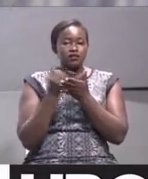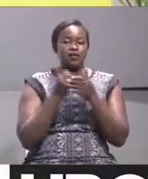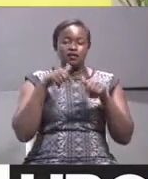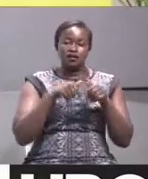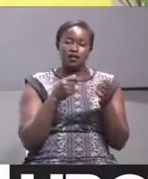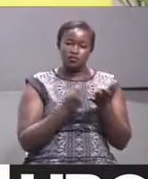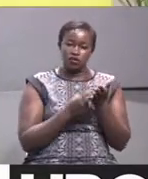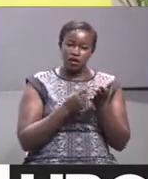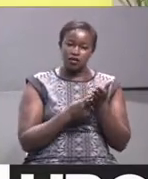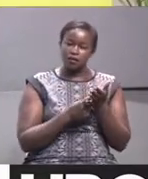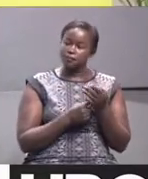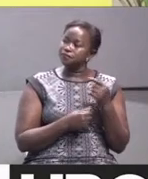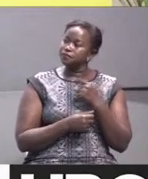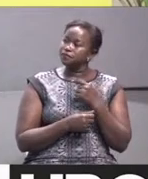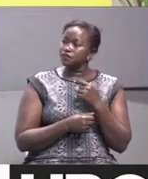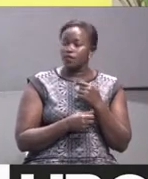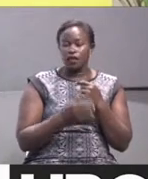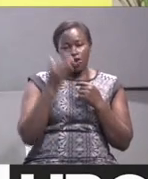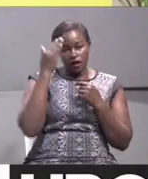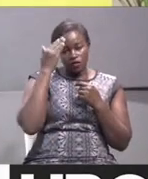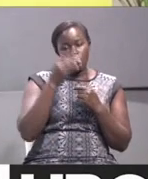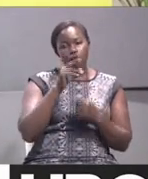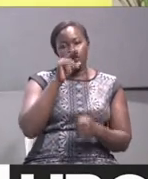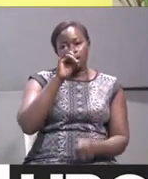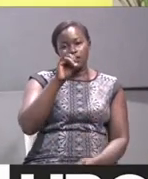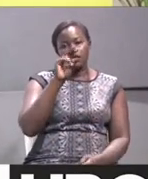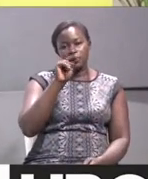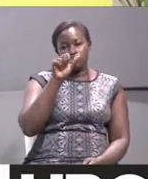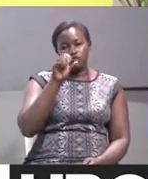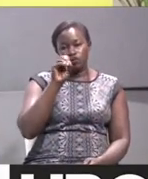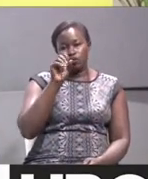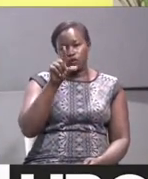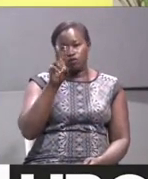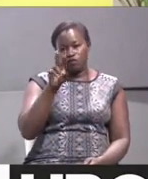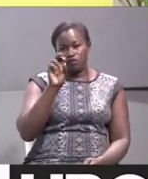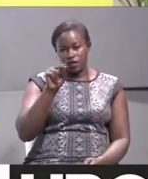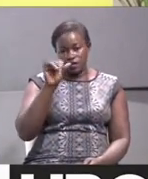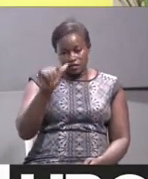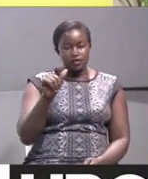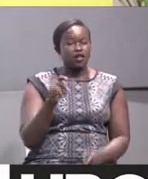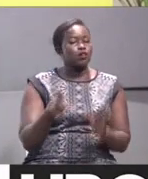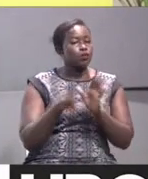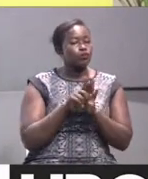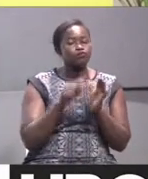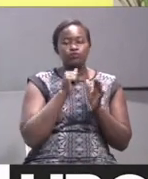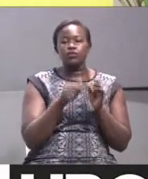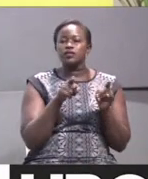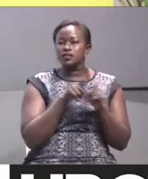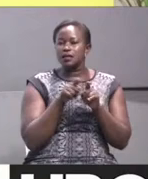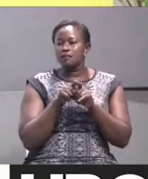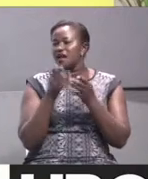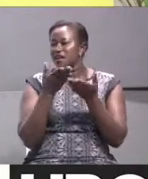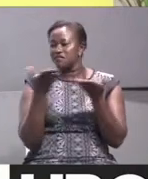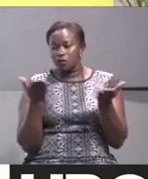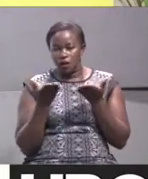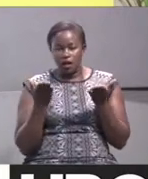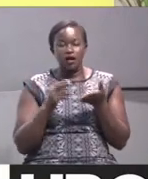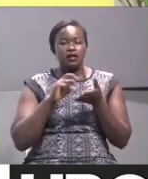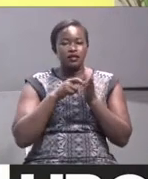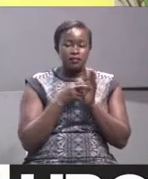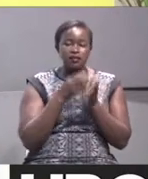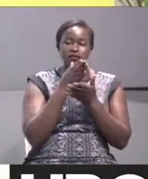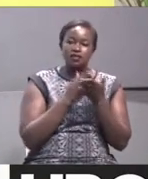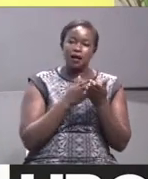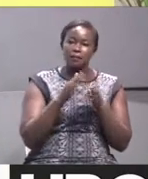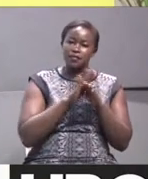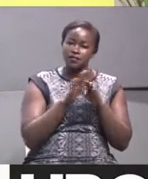Uganda. Note that insolvency law may not be uniform everywhere, and that means that some of the business people